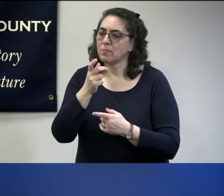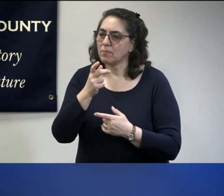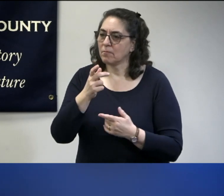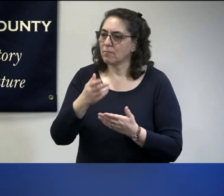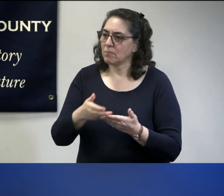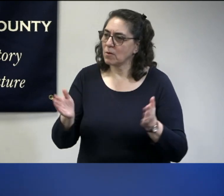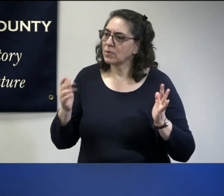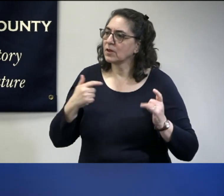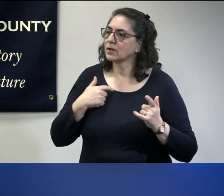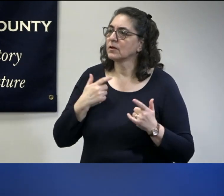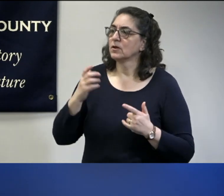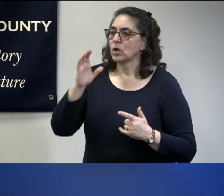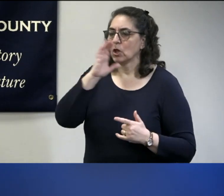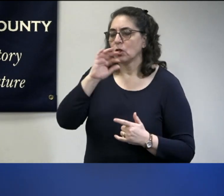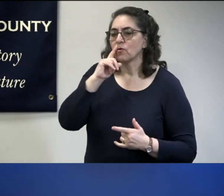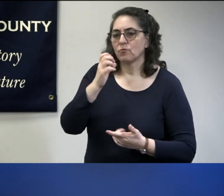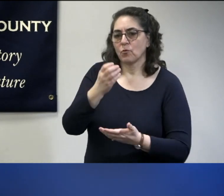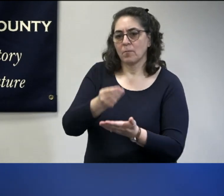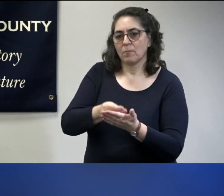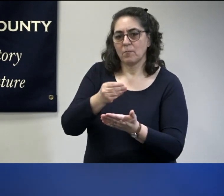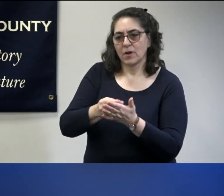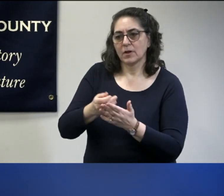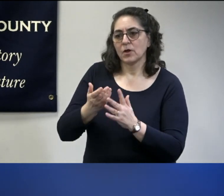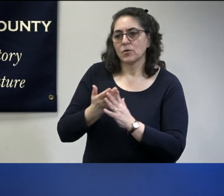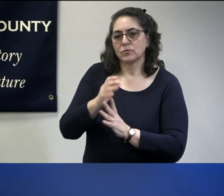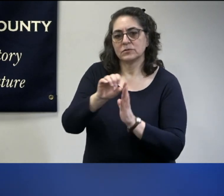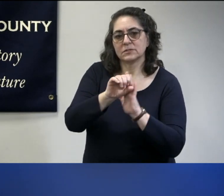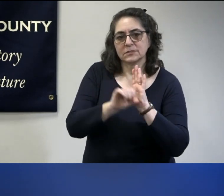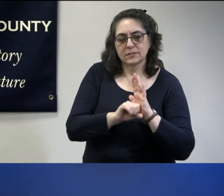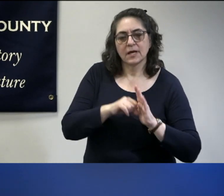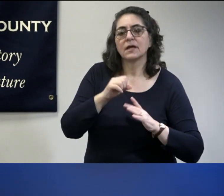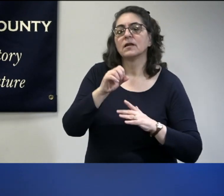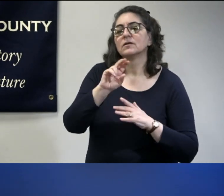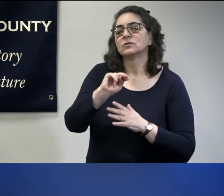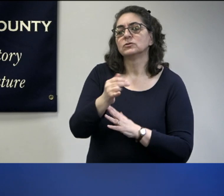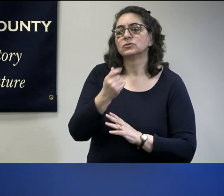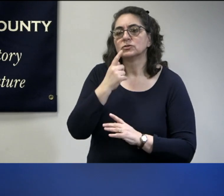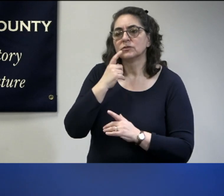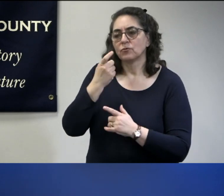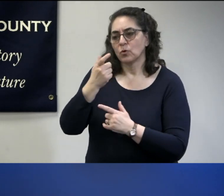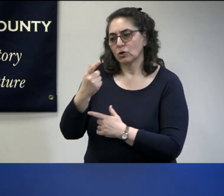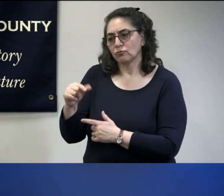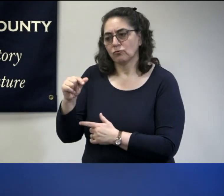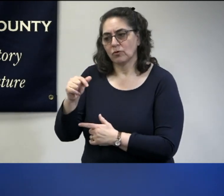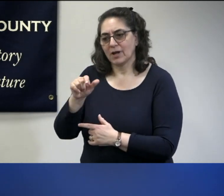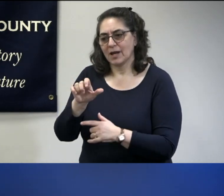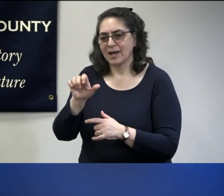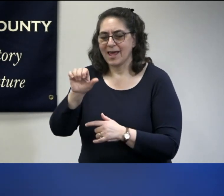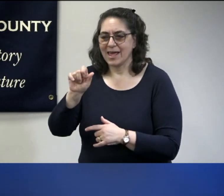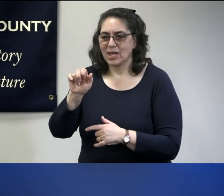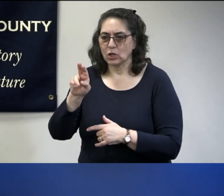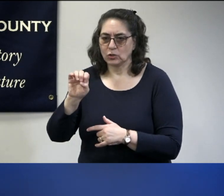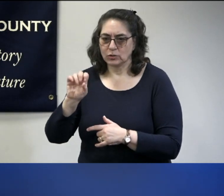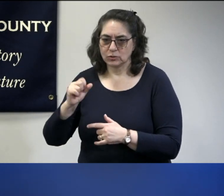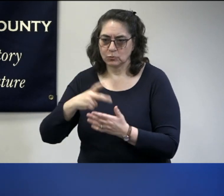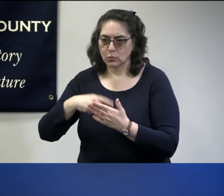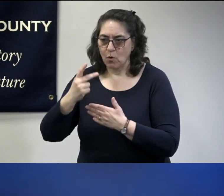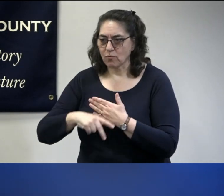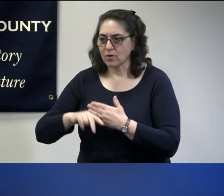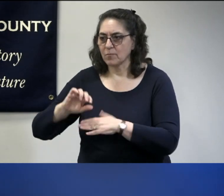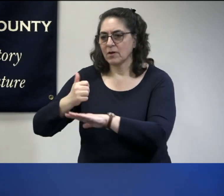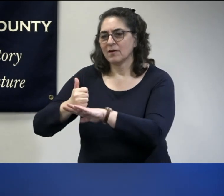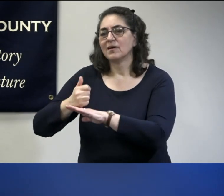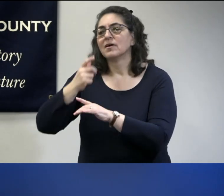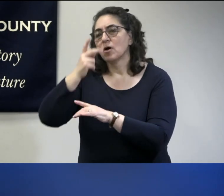seeking funding through the State of New Jersey Green Acres Program for improvements at Peckman Preserve located at Wilmore